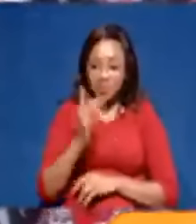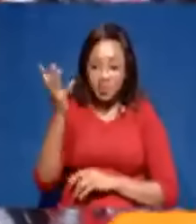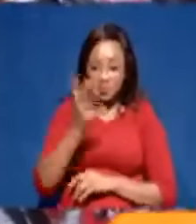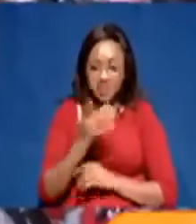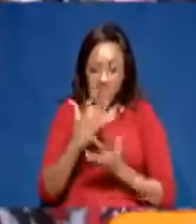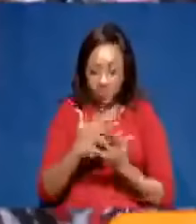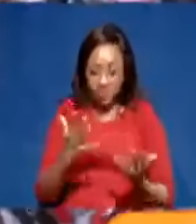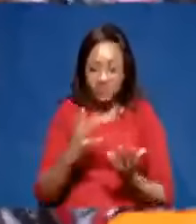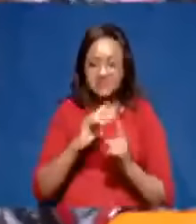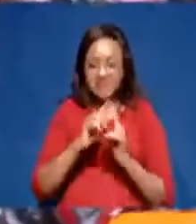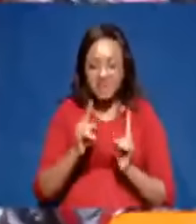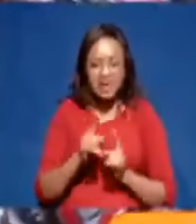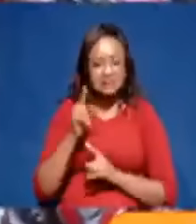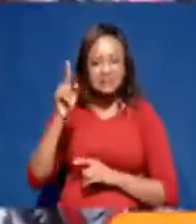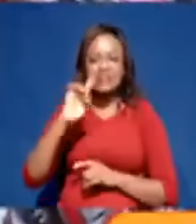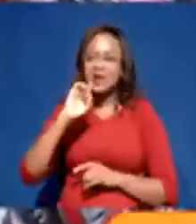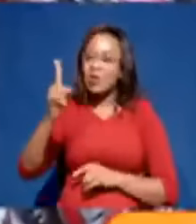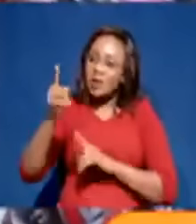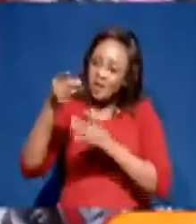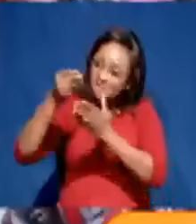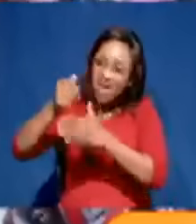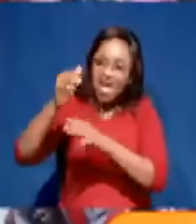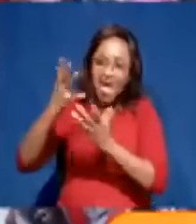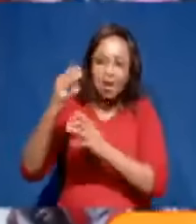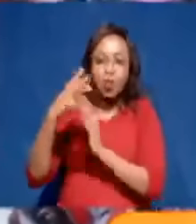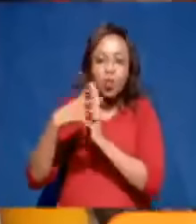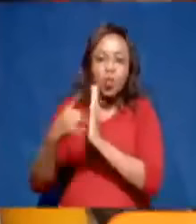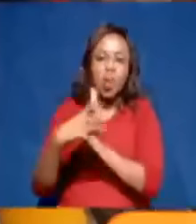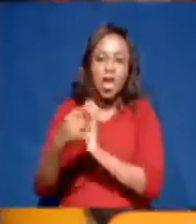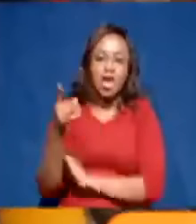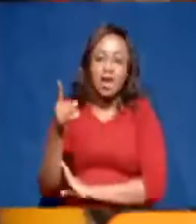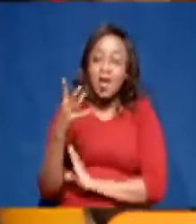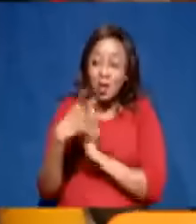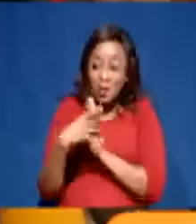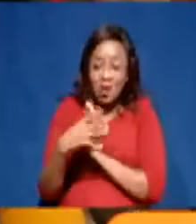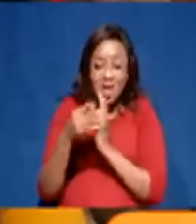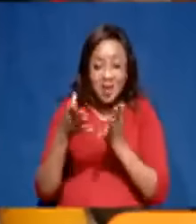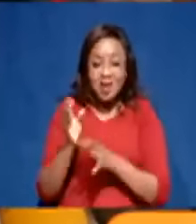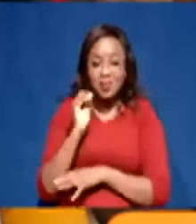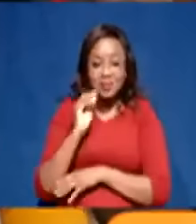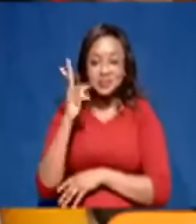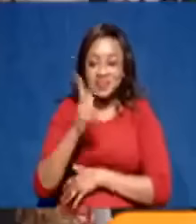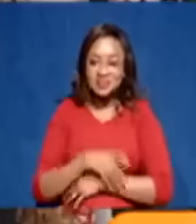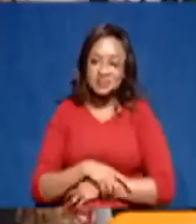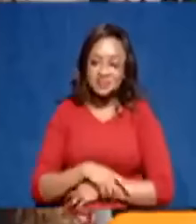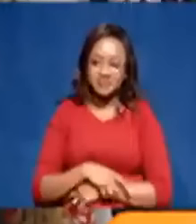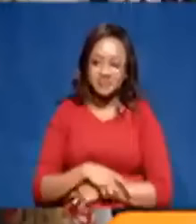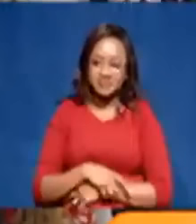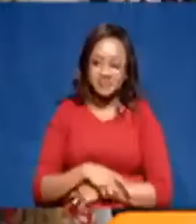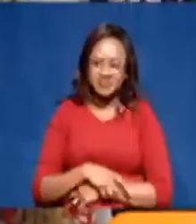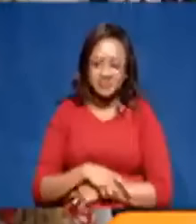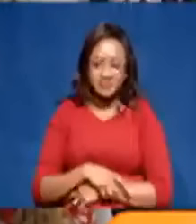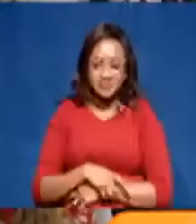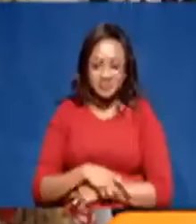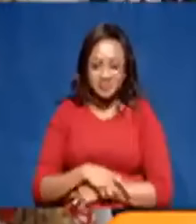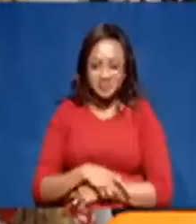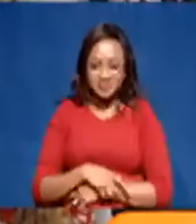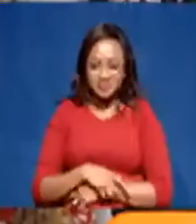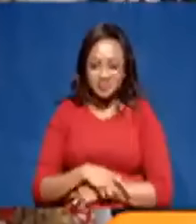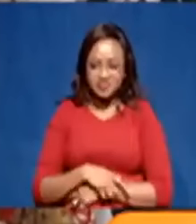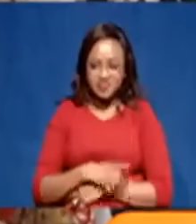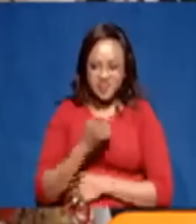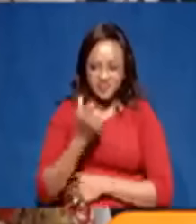dollar rate is an existential crisis that has forced them to reorganize their businesses to remain afloat. Dollar ilikuwa like